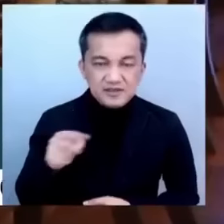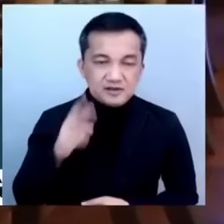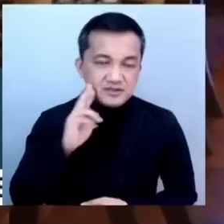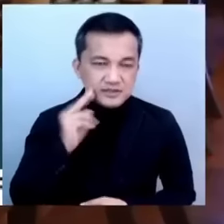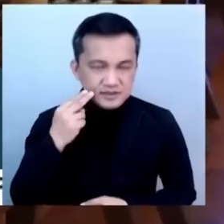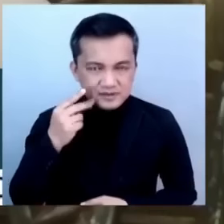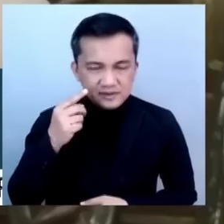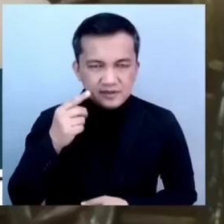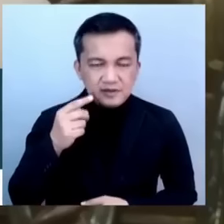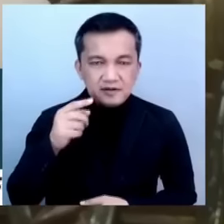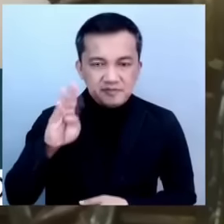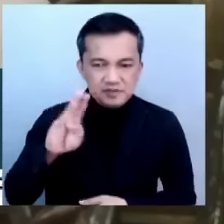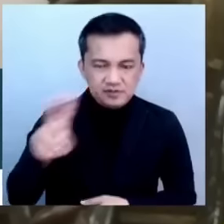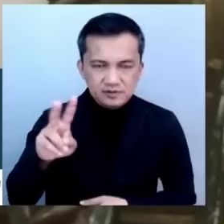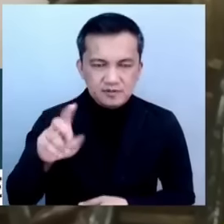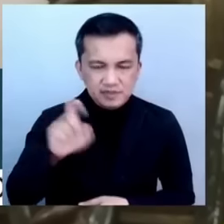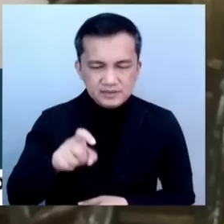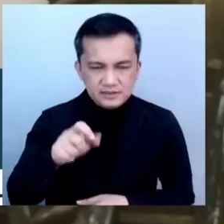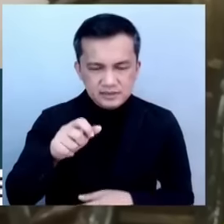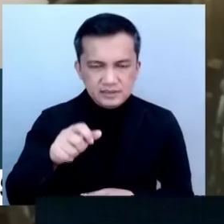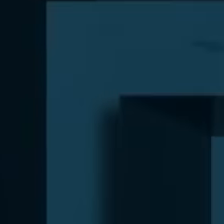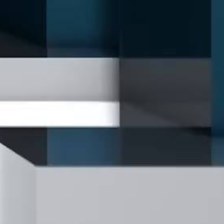review the One China policy.